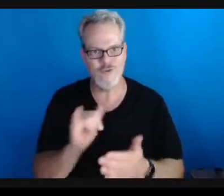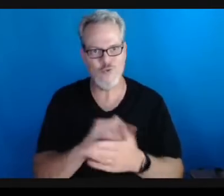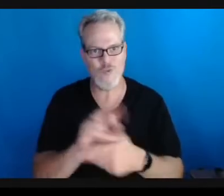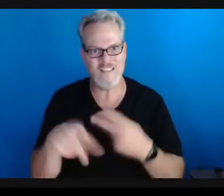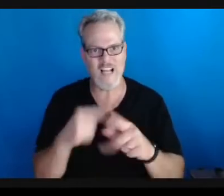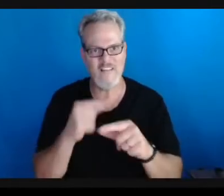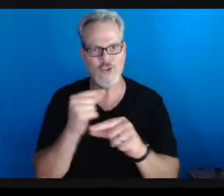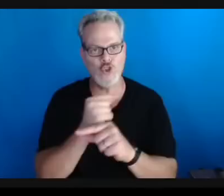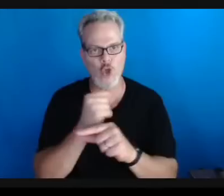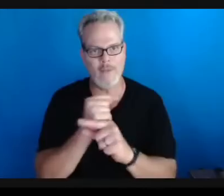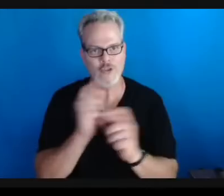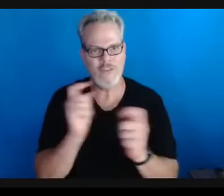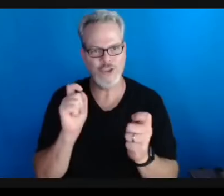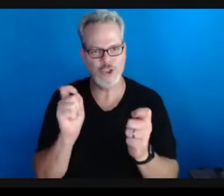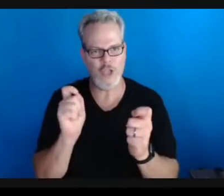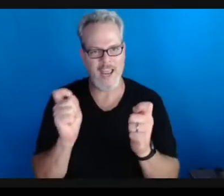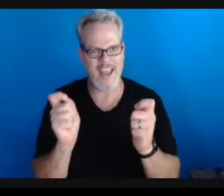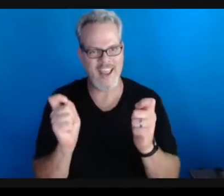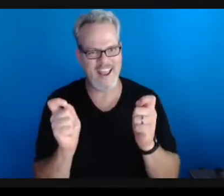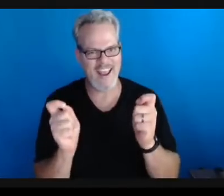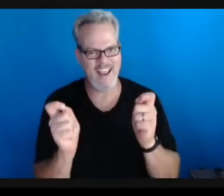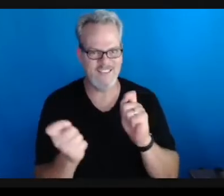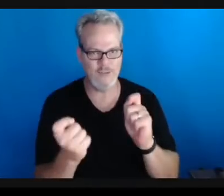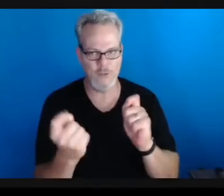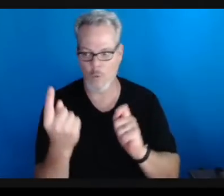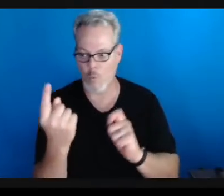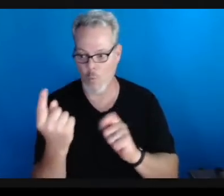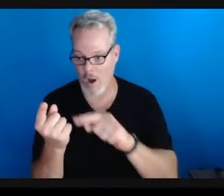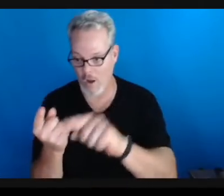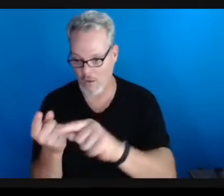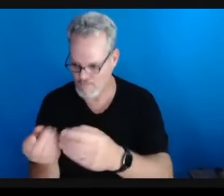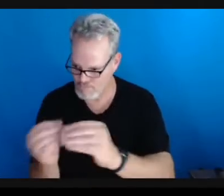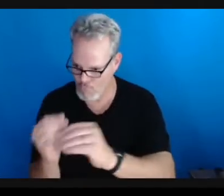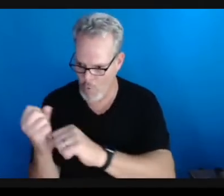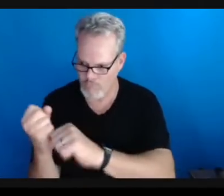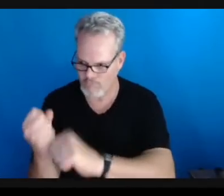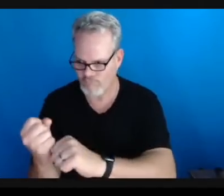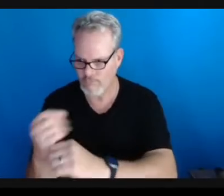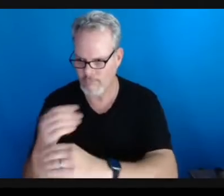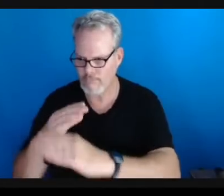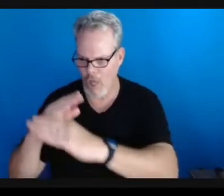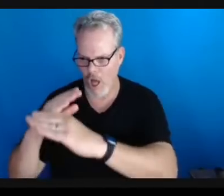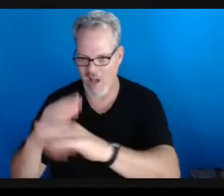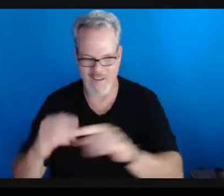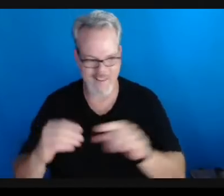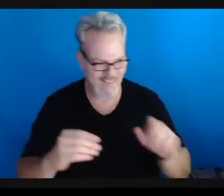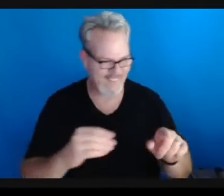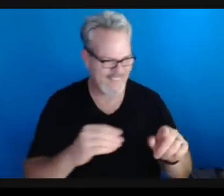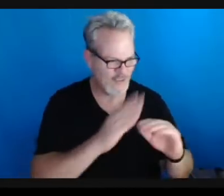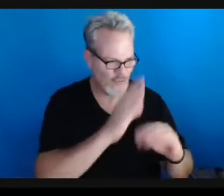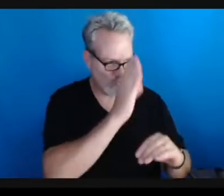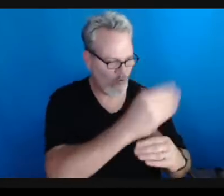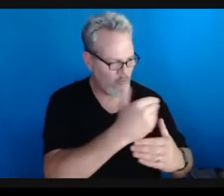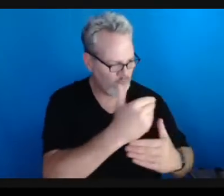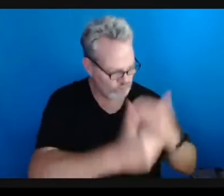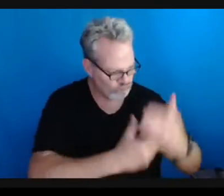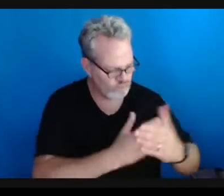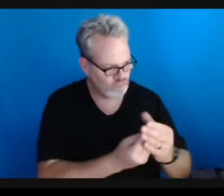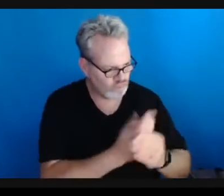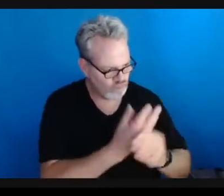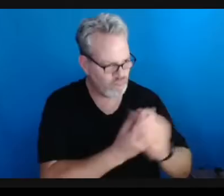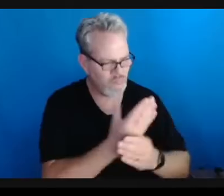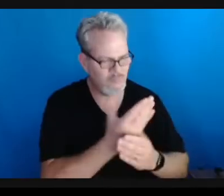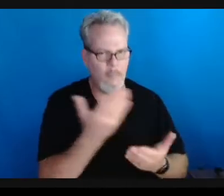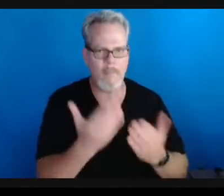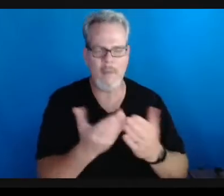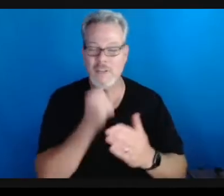over time underneath those vents. Like maybe one's getting more blocked, other one's not able to, doesn't have maybe quite as straight a shot to come out, so it can't fountain